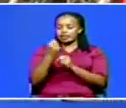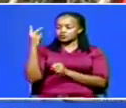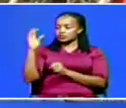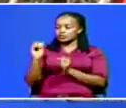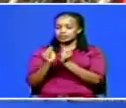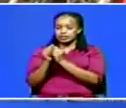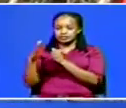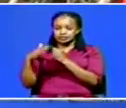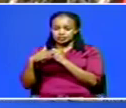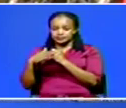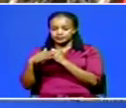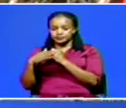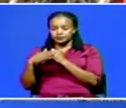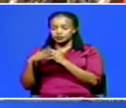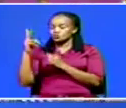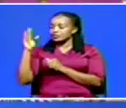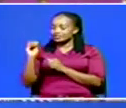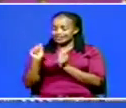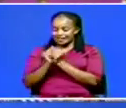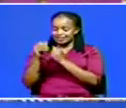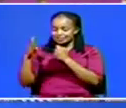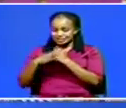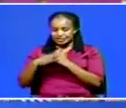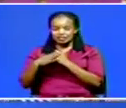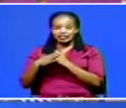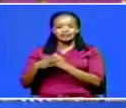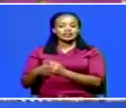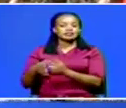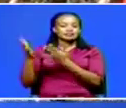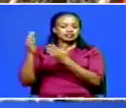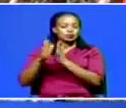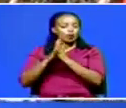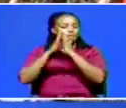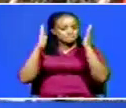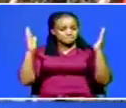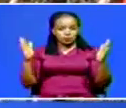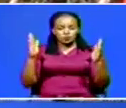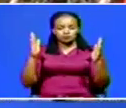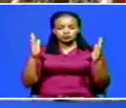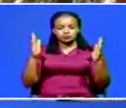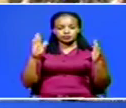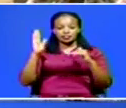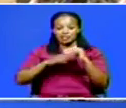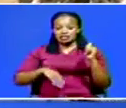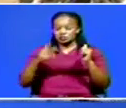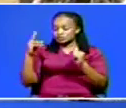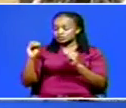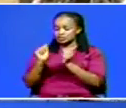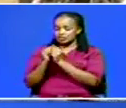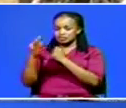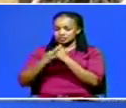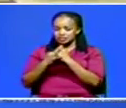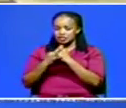2019 was bigger than 2018. My expectations are we will do bigger and better in 2019, I mean